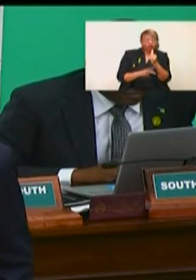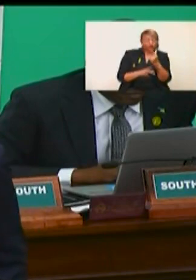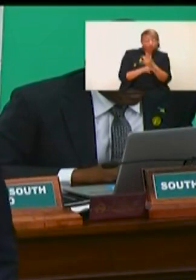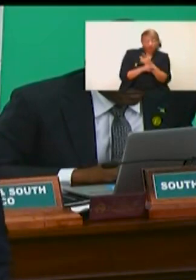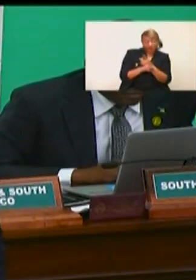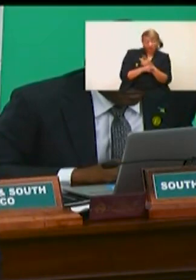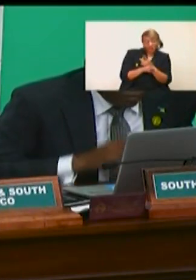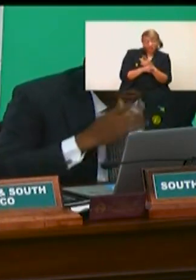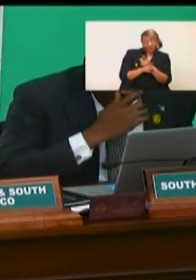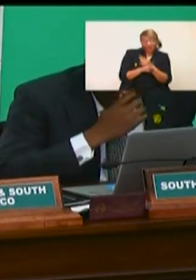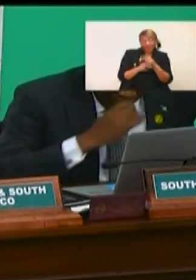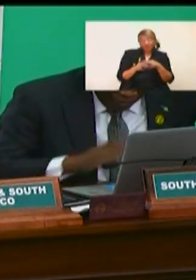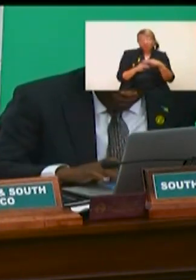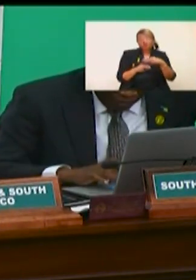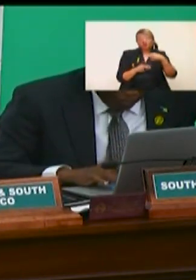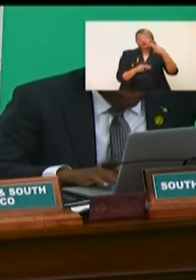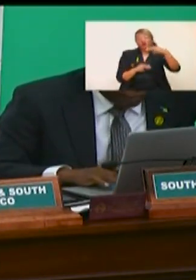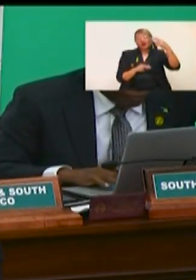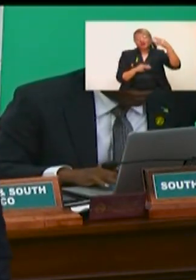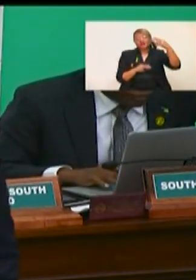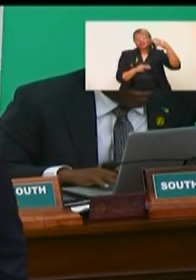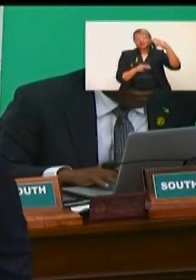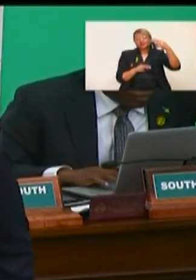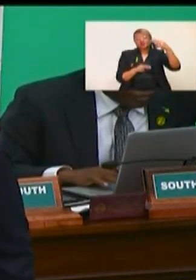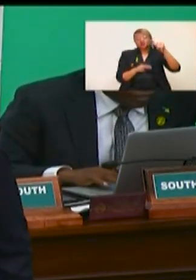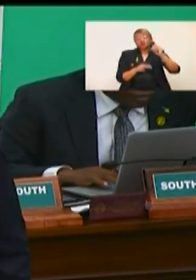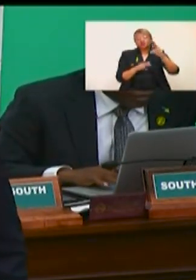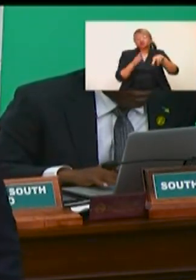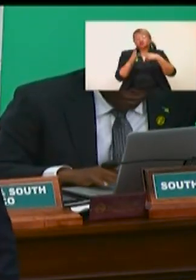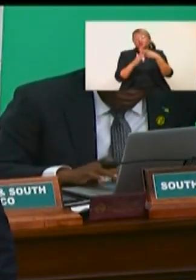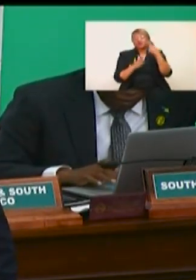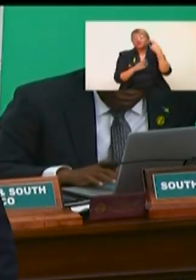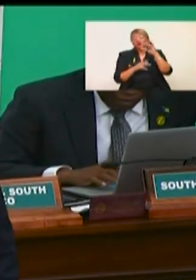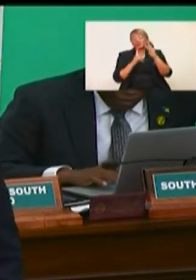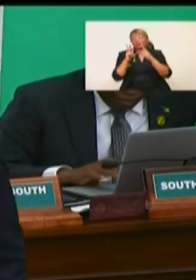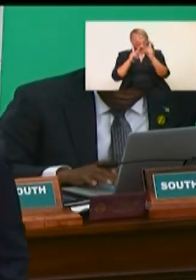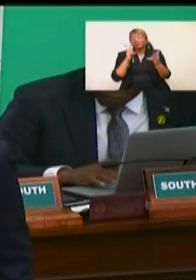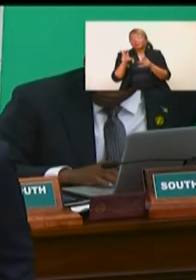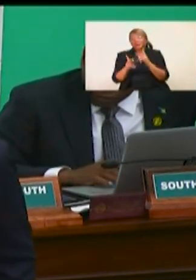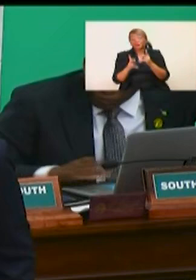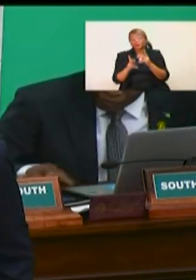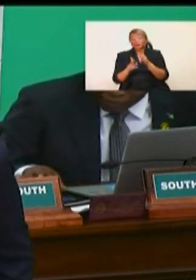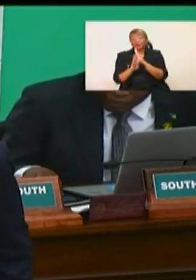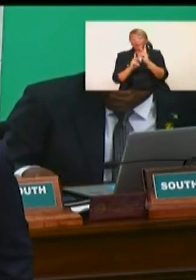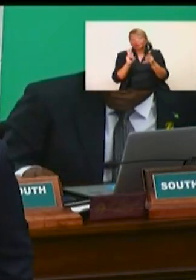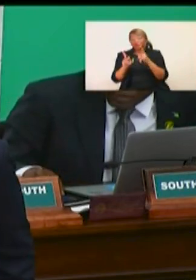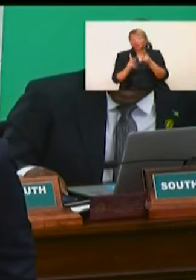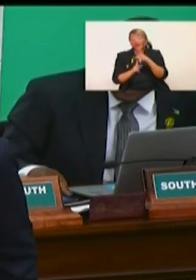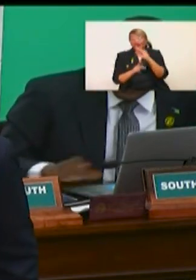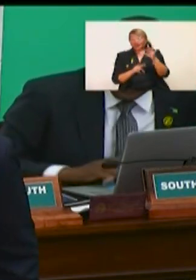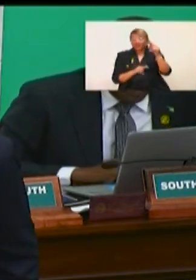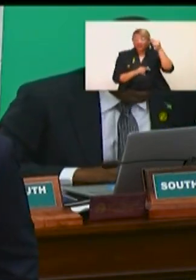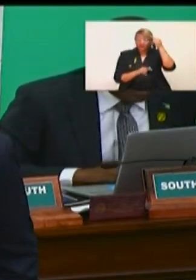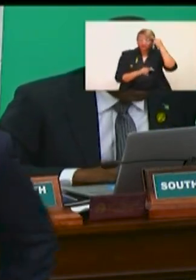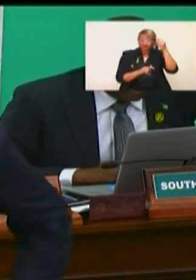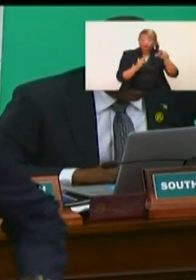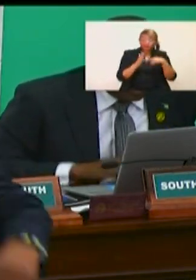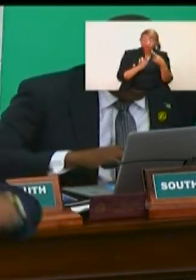volume continue to rise, so does the revenue for the Bahamian people and the revenue for the government.